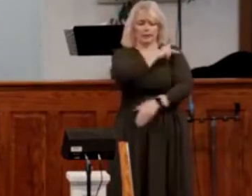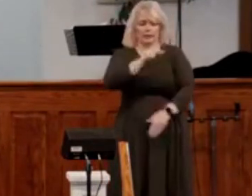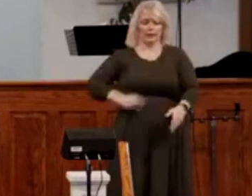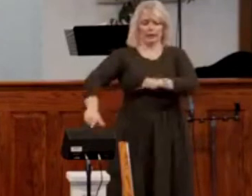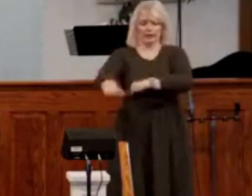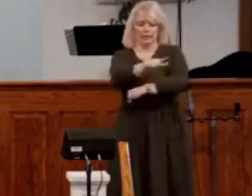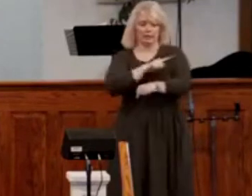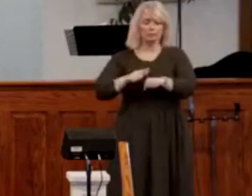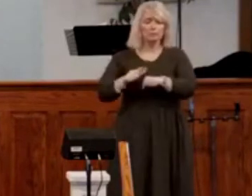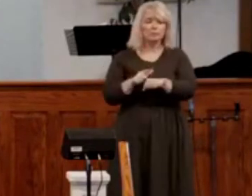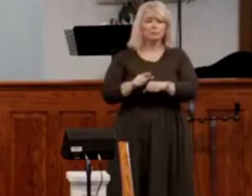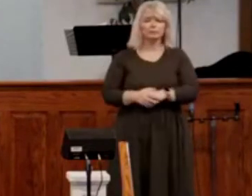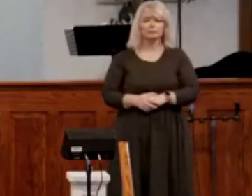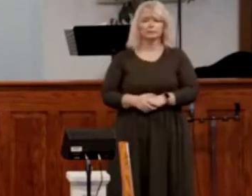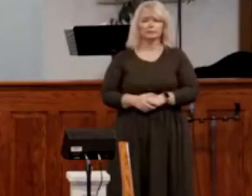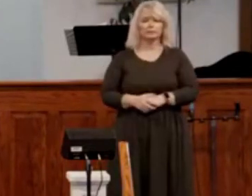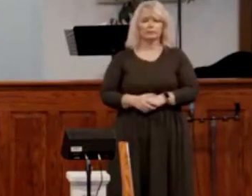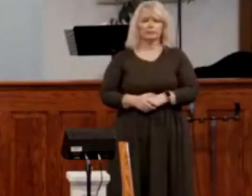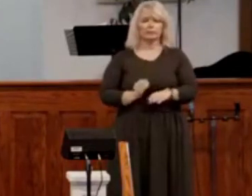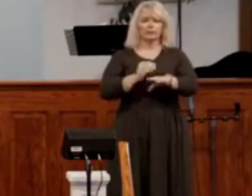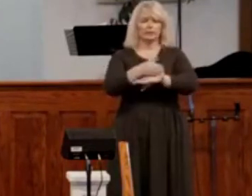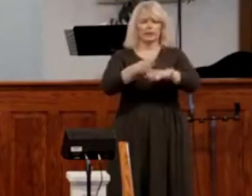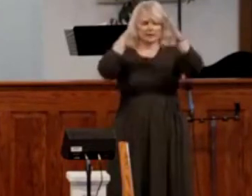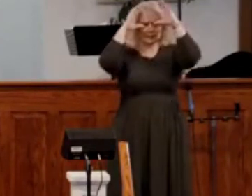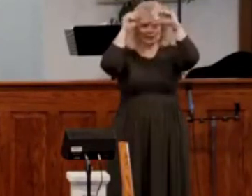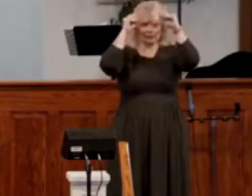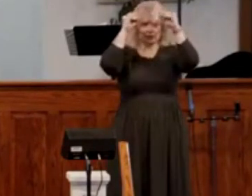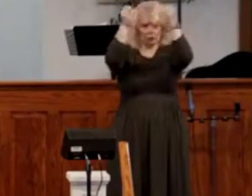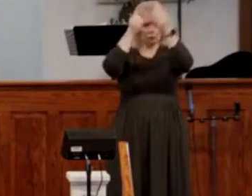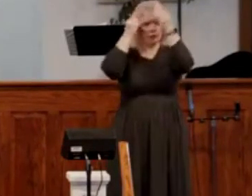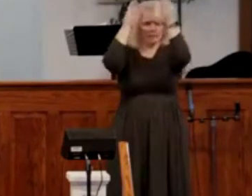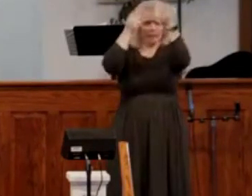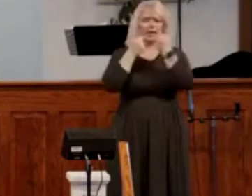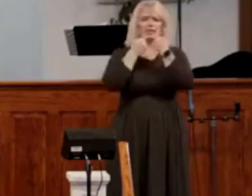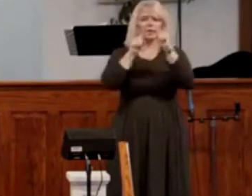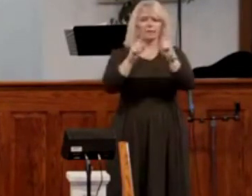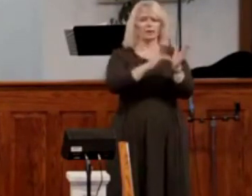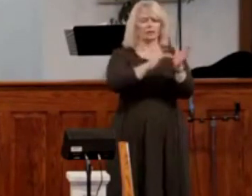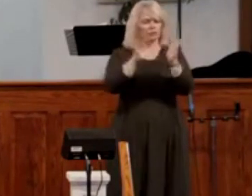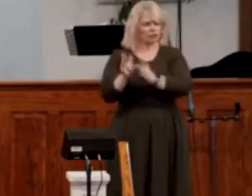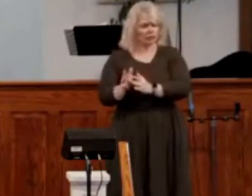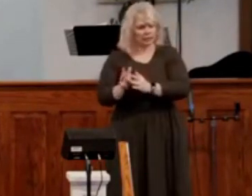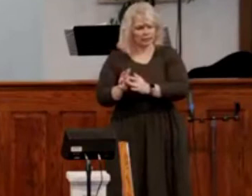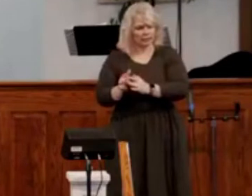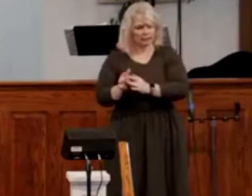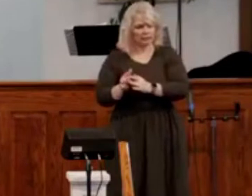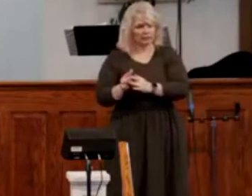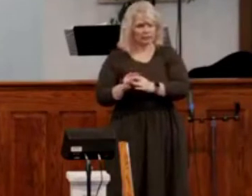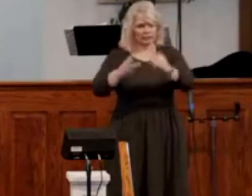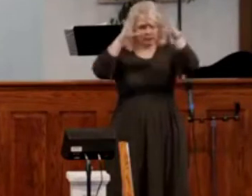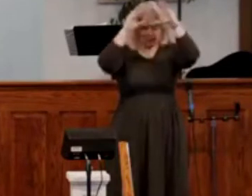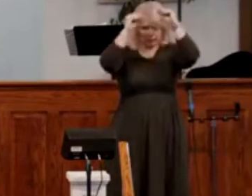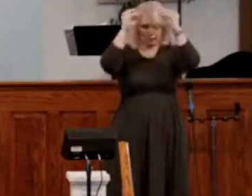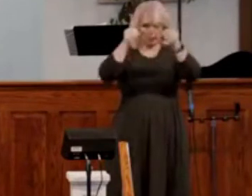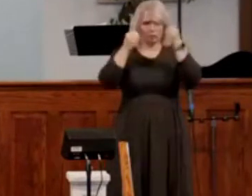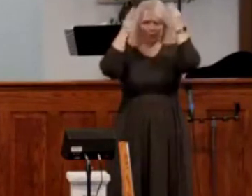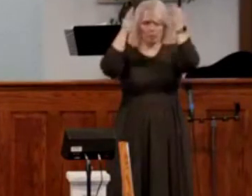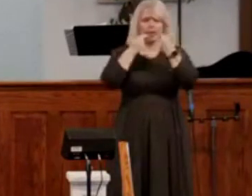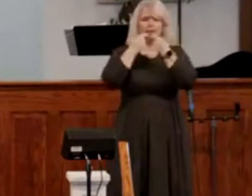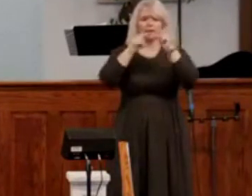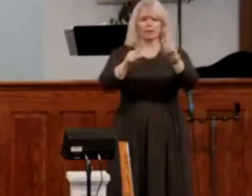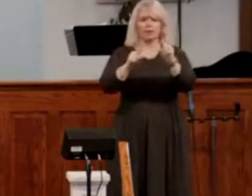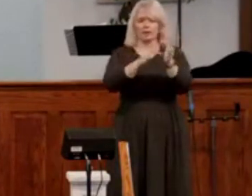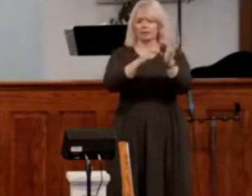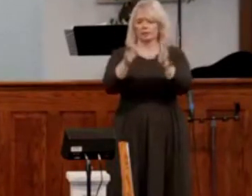But then next, he says, teach them to obey the commands of Jesus. teach them to obey the commands of Jesus. If you